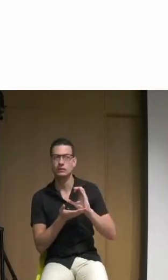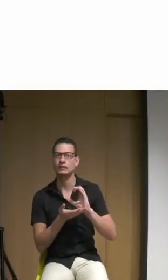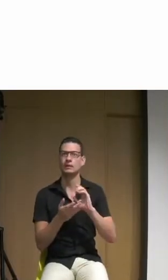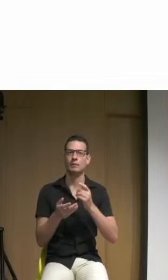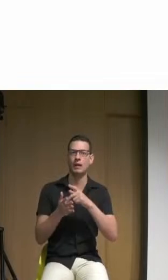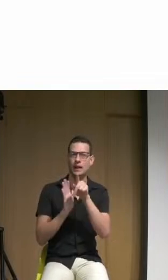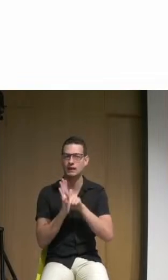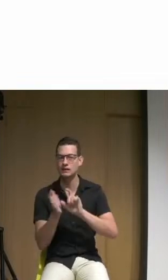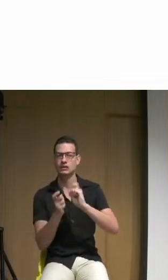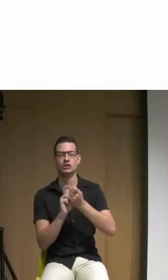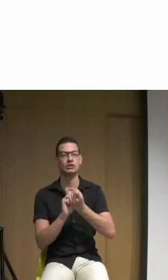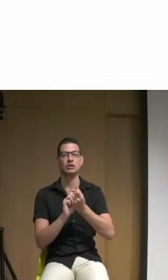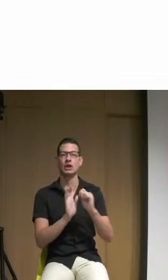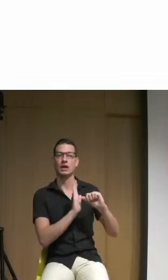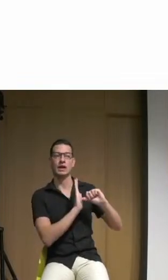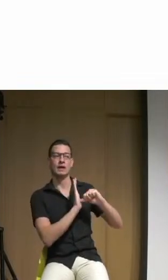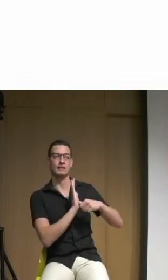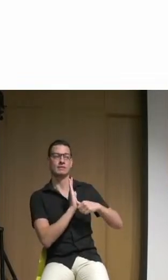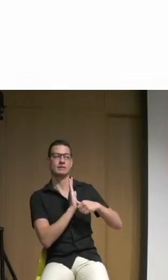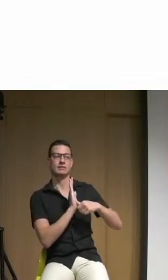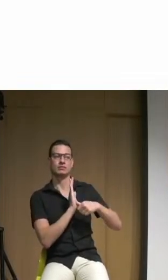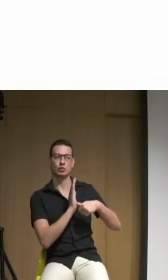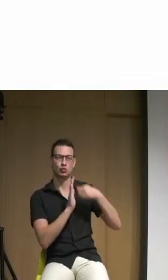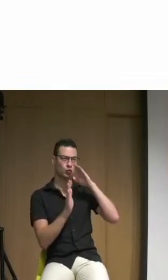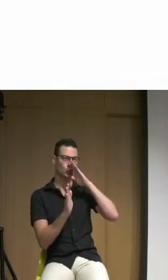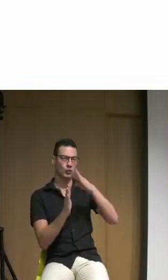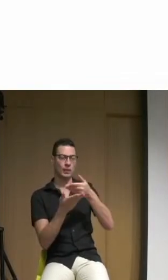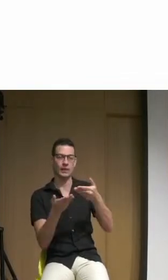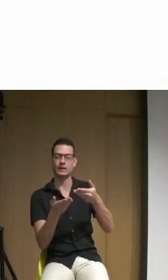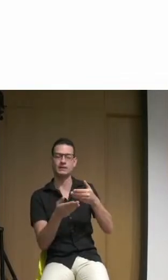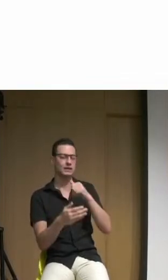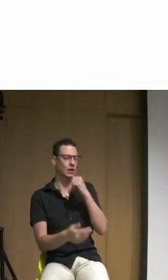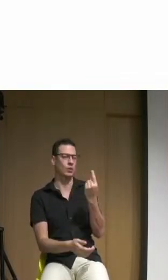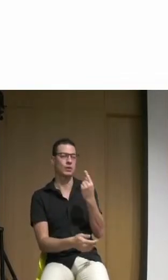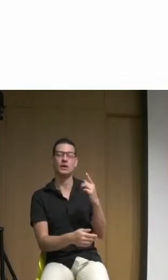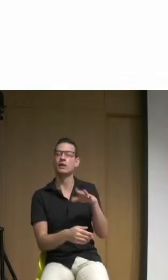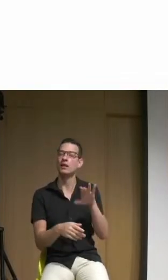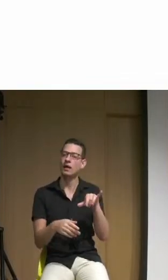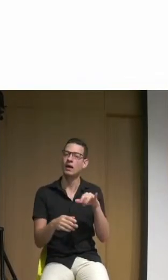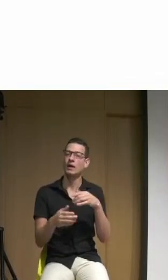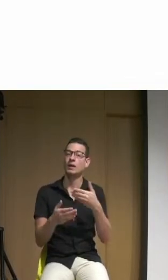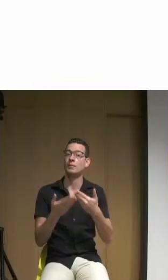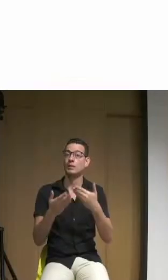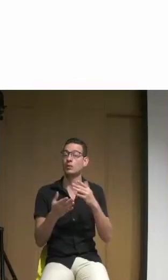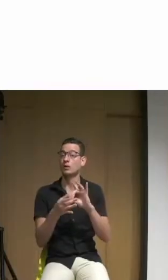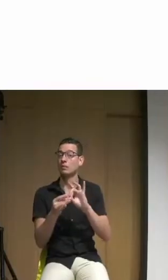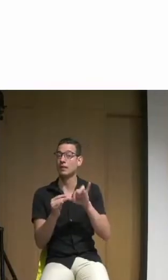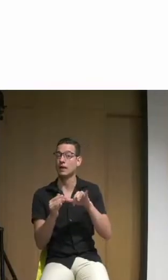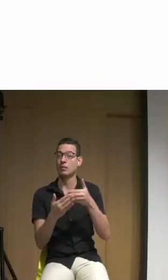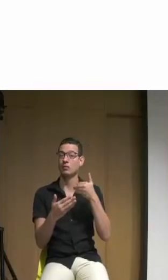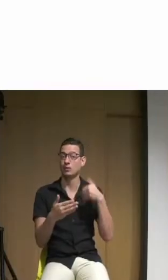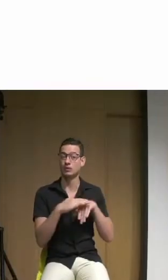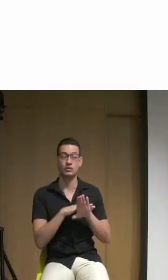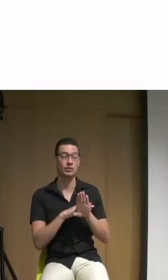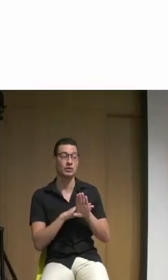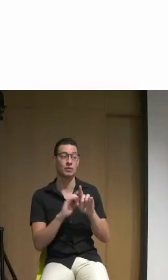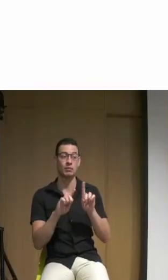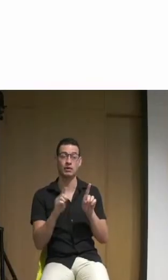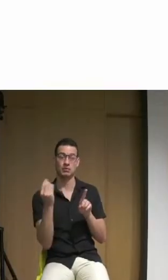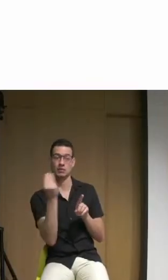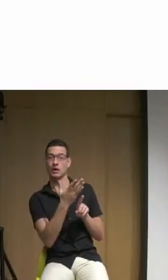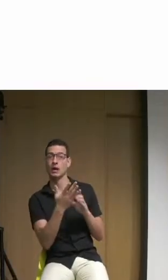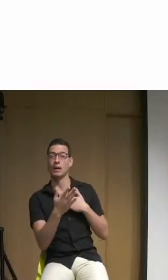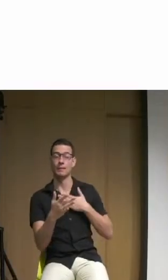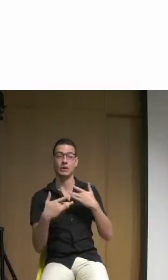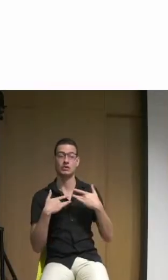that the emphasis was on direct payments. Yes, so we did talk about that perhaps before you entered the room. I should let it be noted, my concern